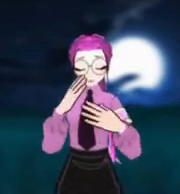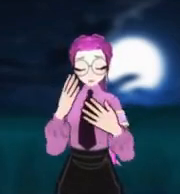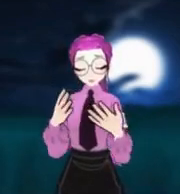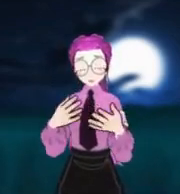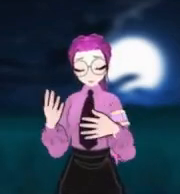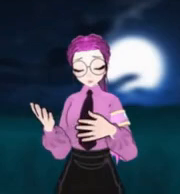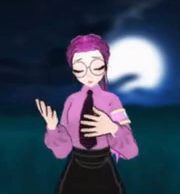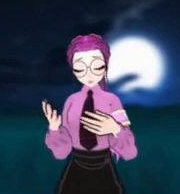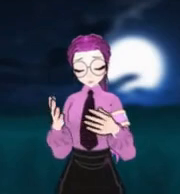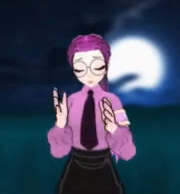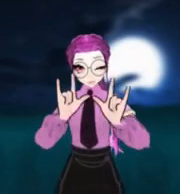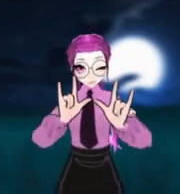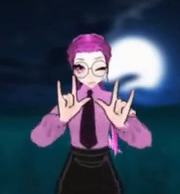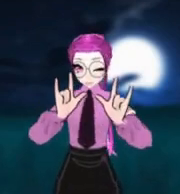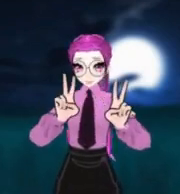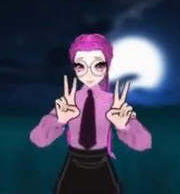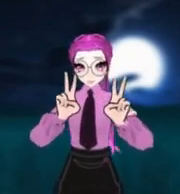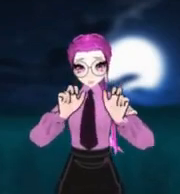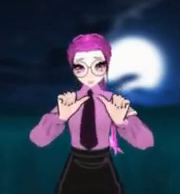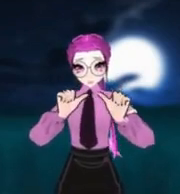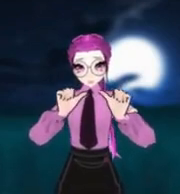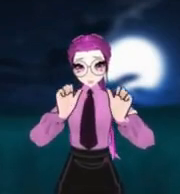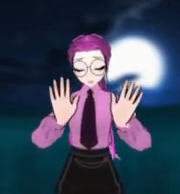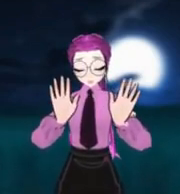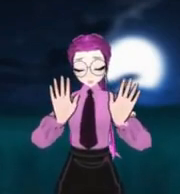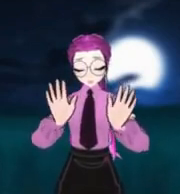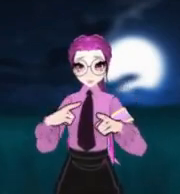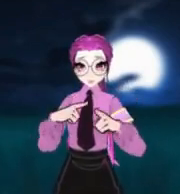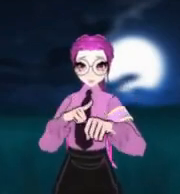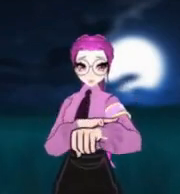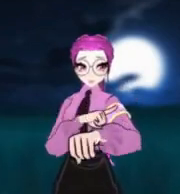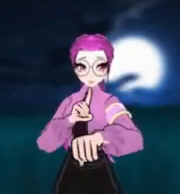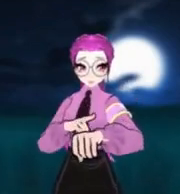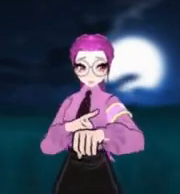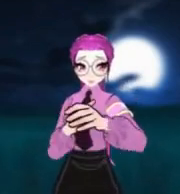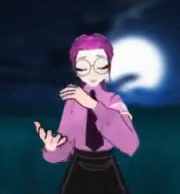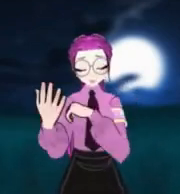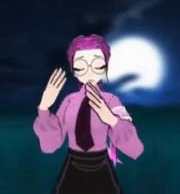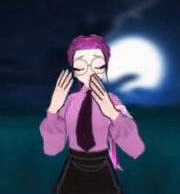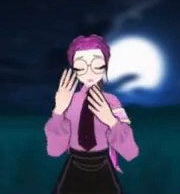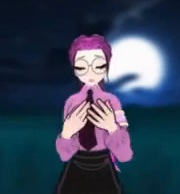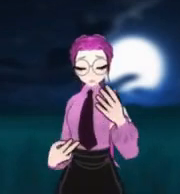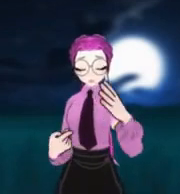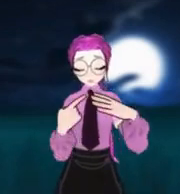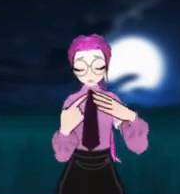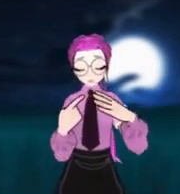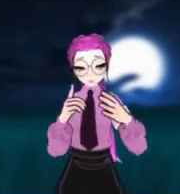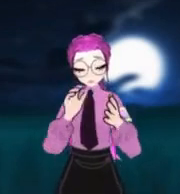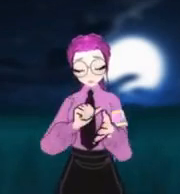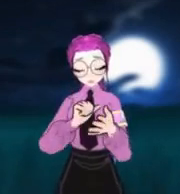to develop this project. And although maybe the overall goal of this project would be to create an end-to-end